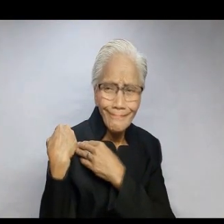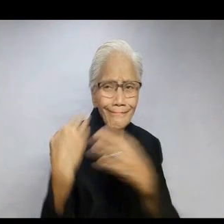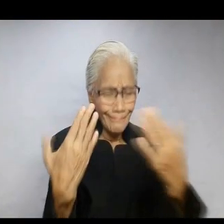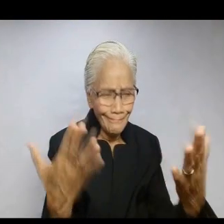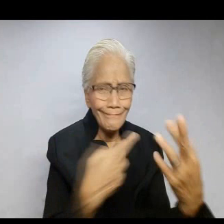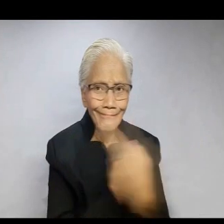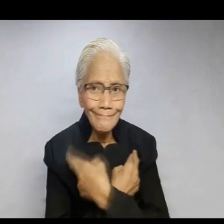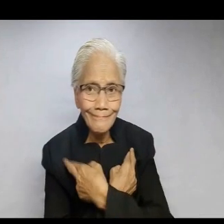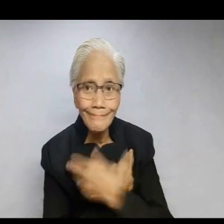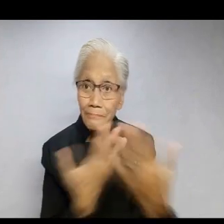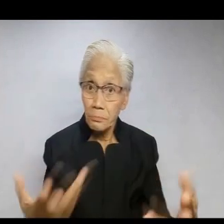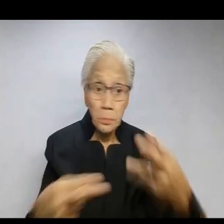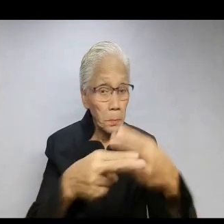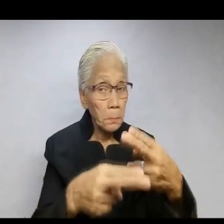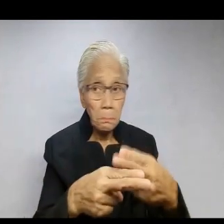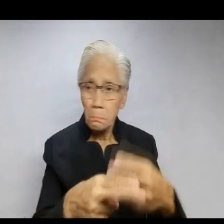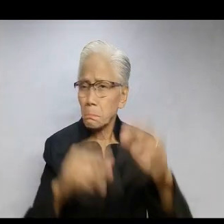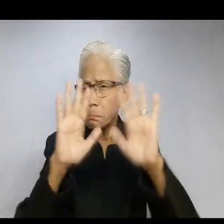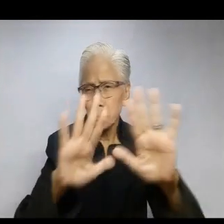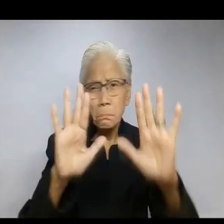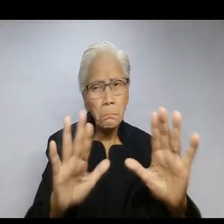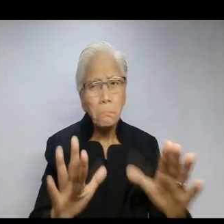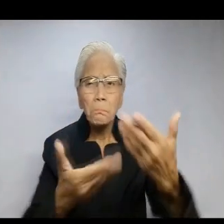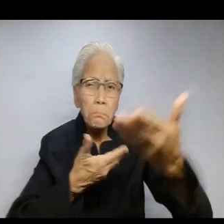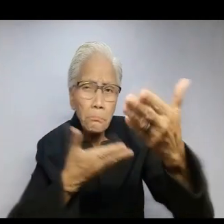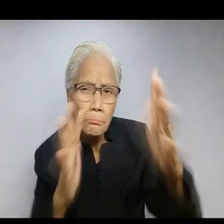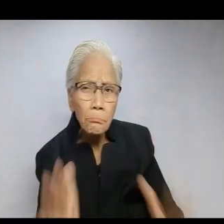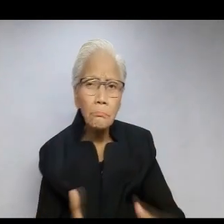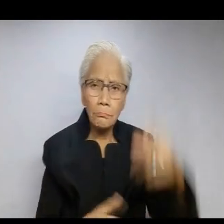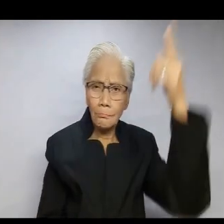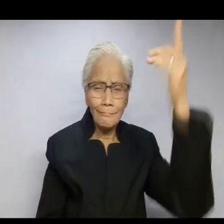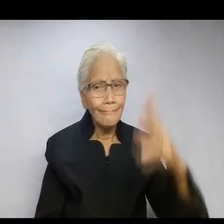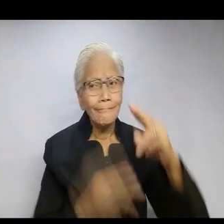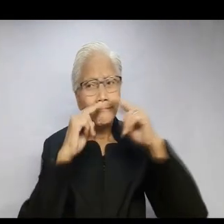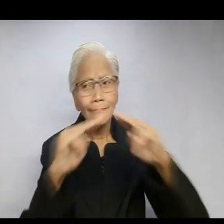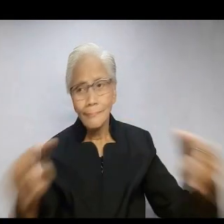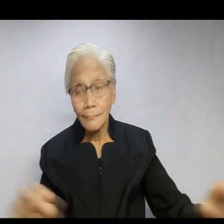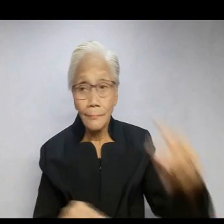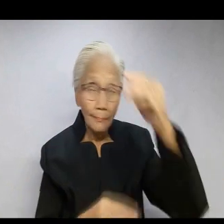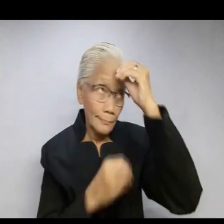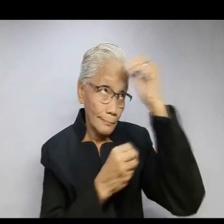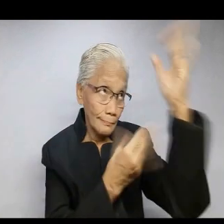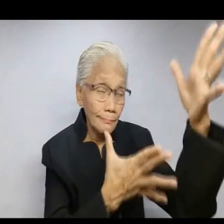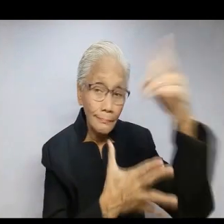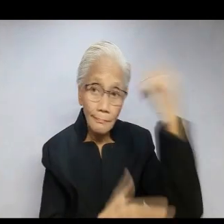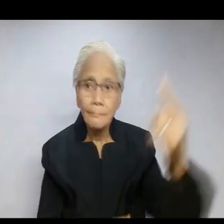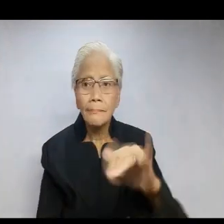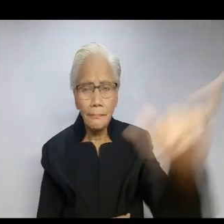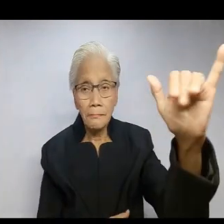us. Upon his shoulder dominion rests. They name him Wonder Counselor, God